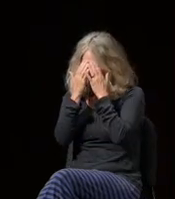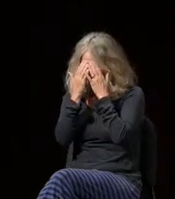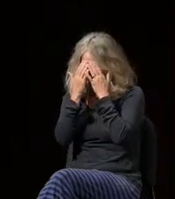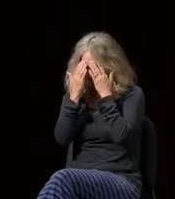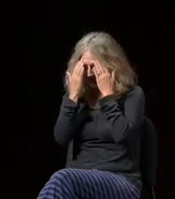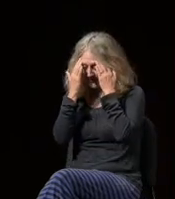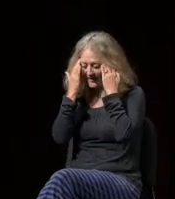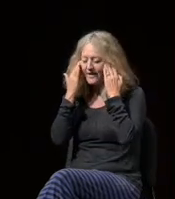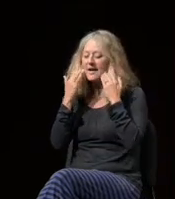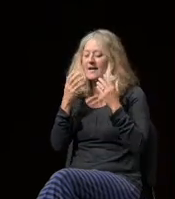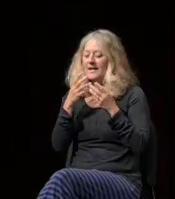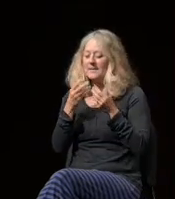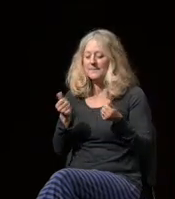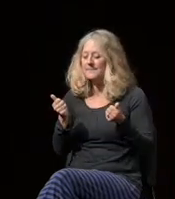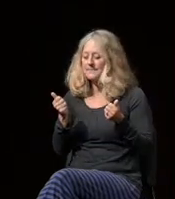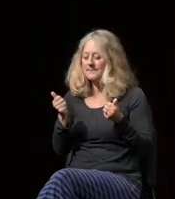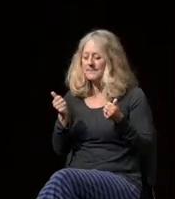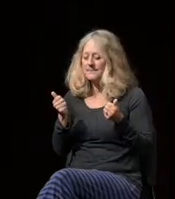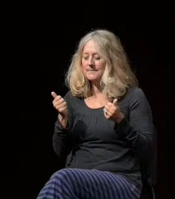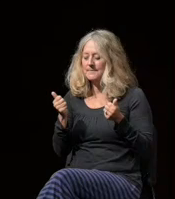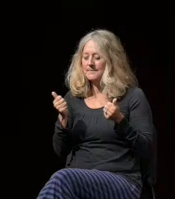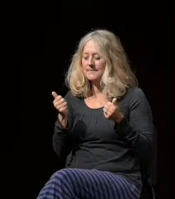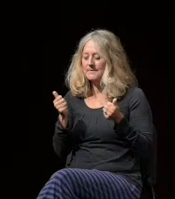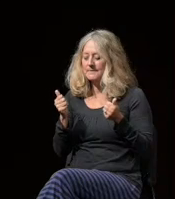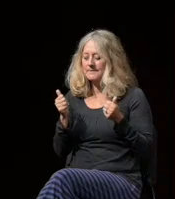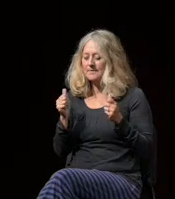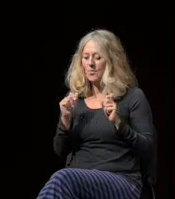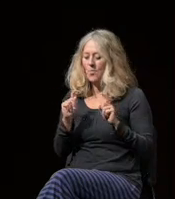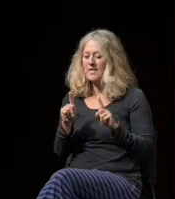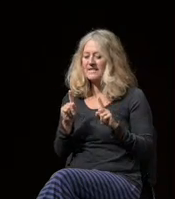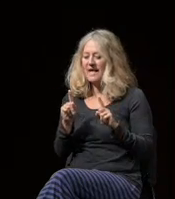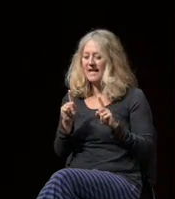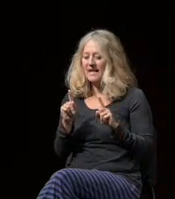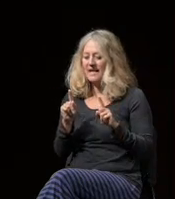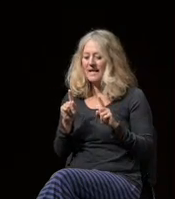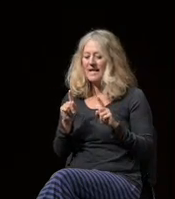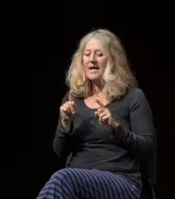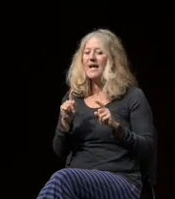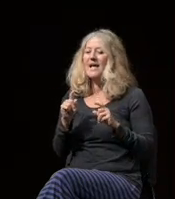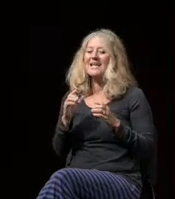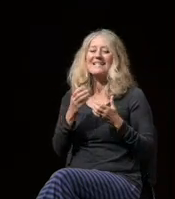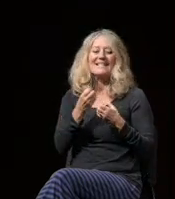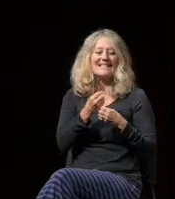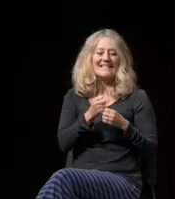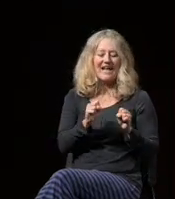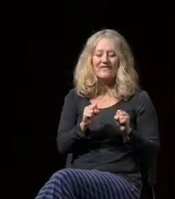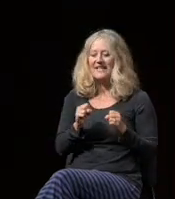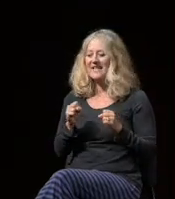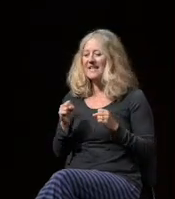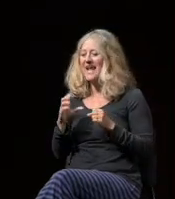give me 1 second. Okay, I'm making a distinction between safety and discomfort.